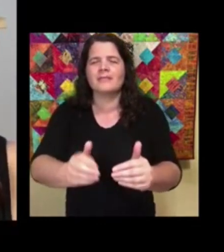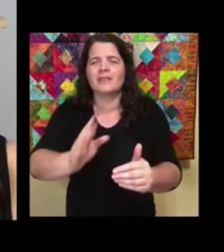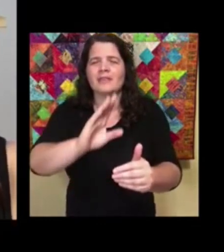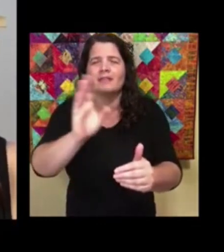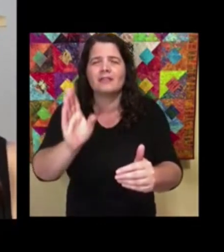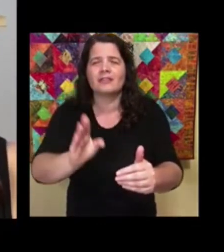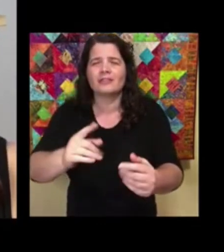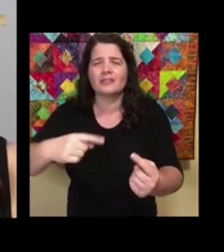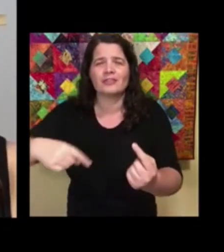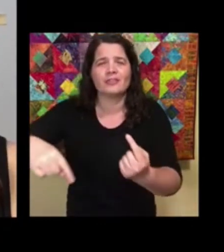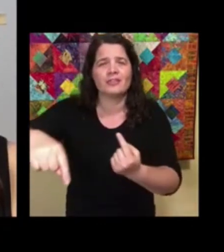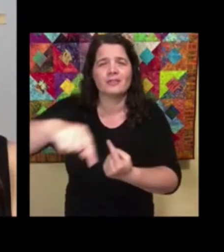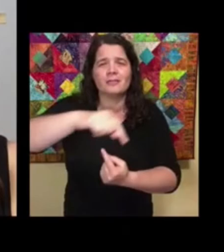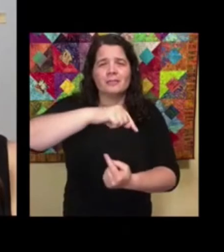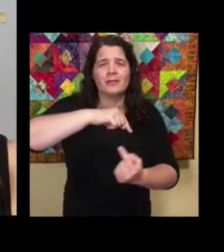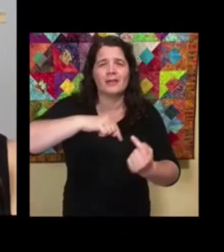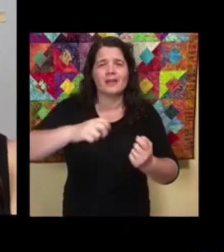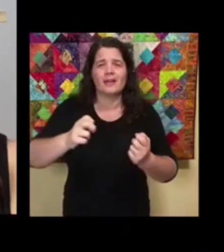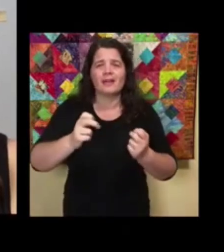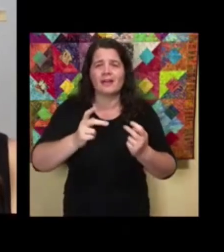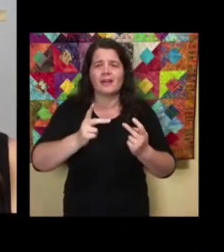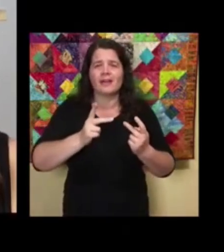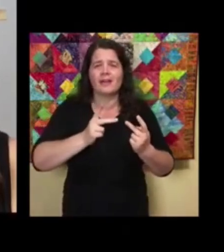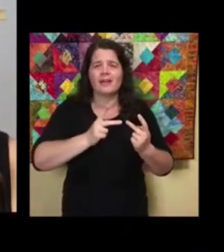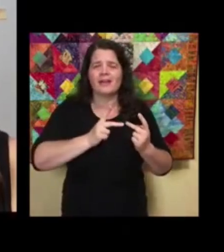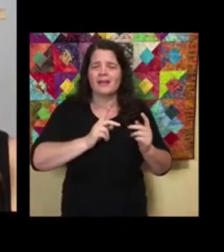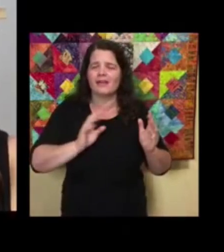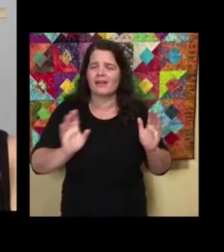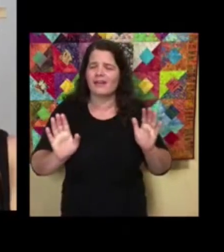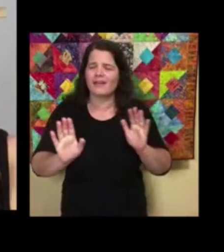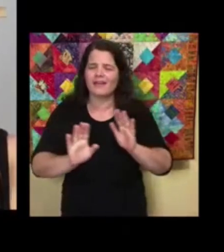forward. Never turning